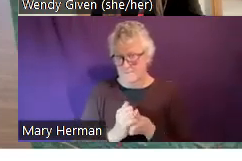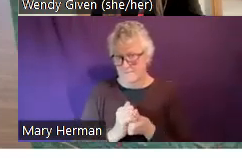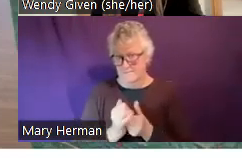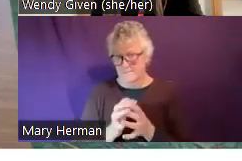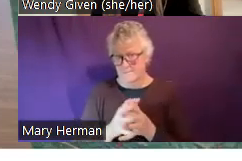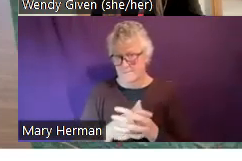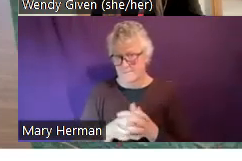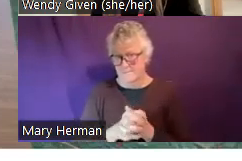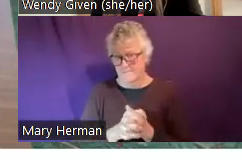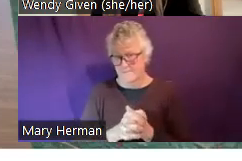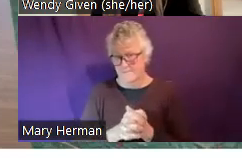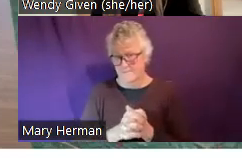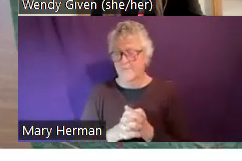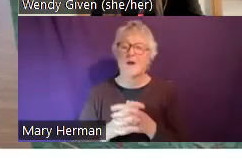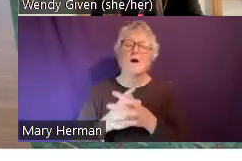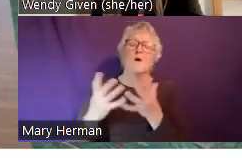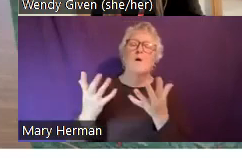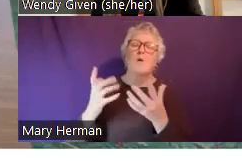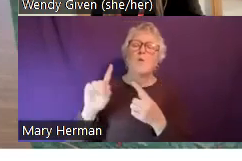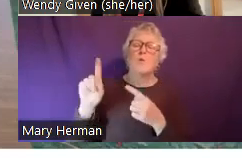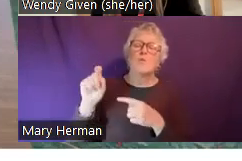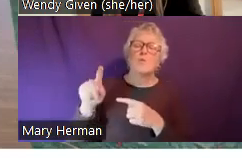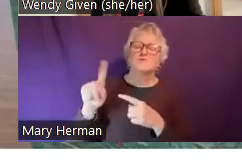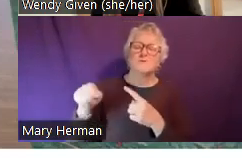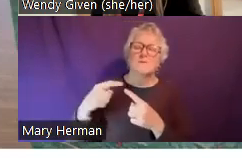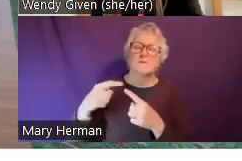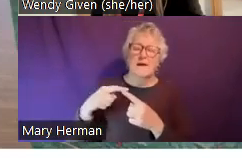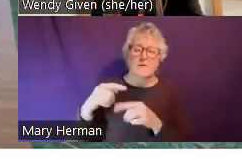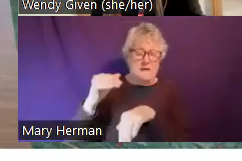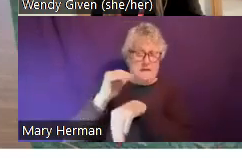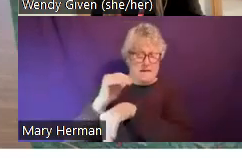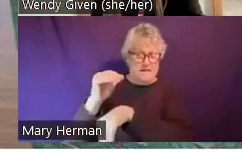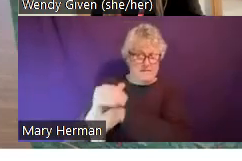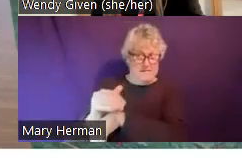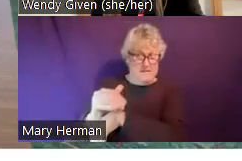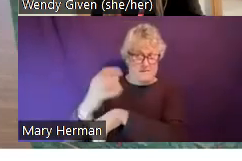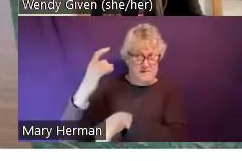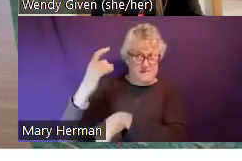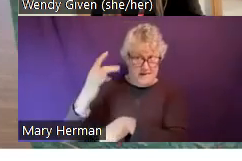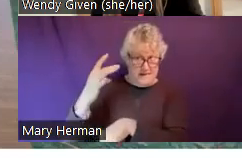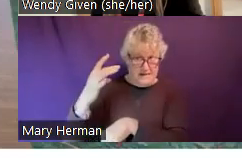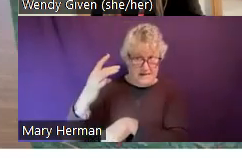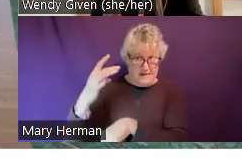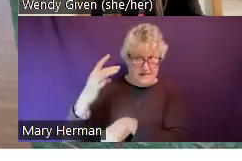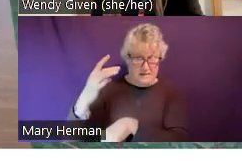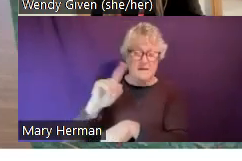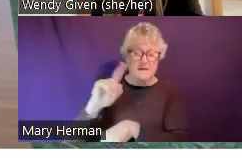What about nighttime lighting? Will lighting the artwork be the artist's responsibility?